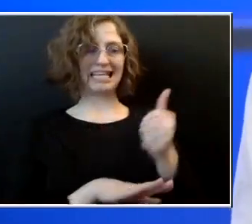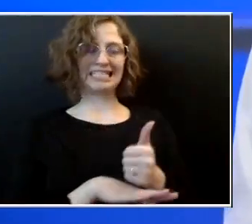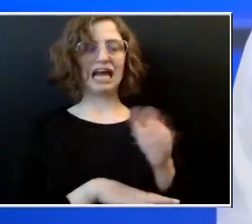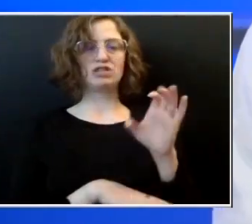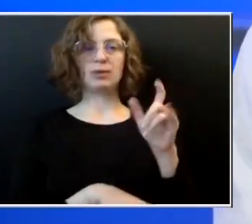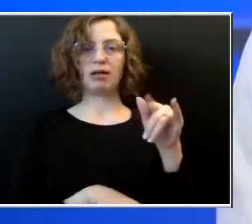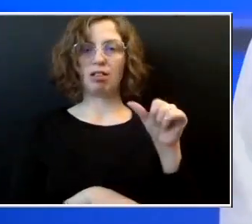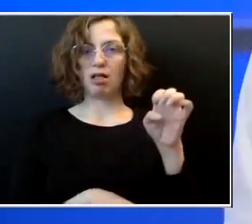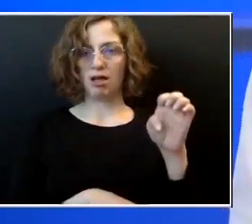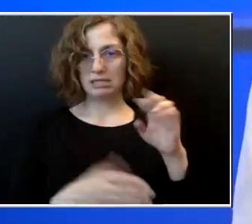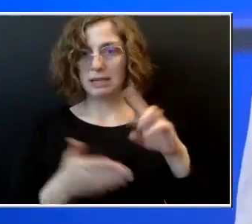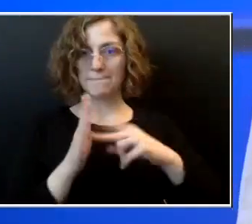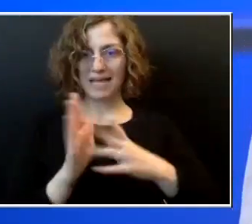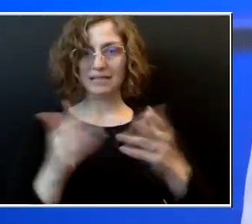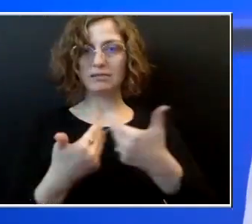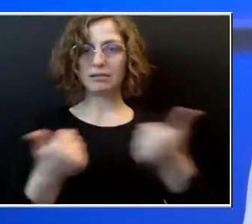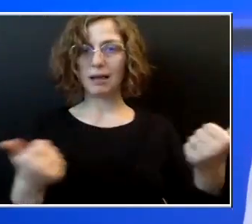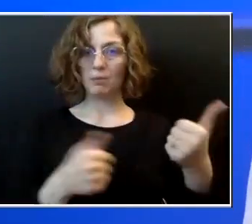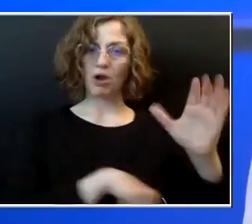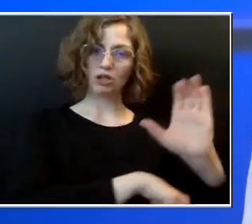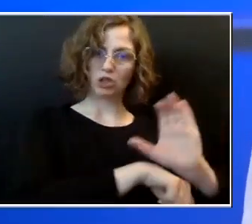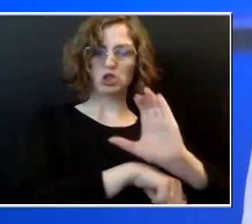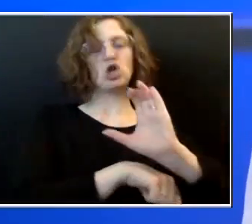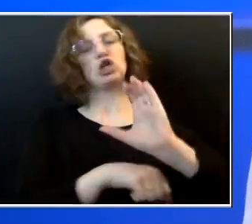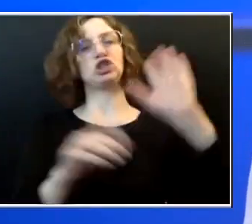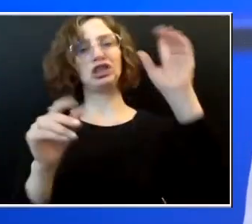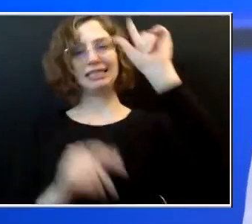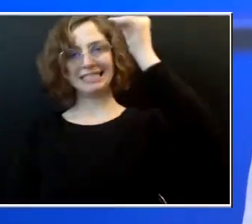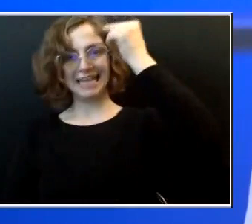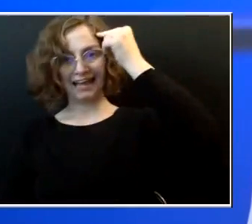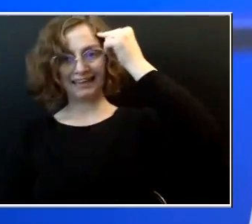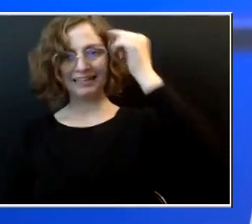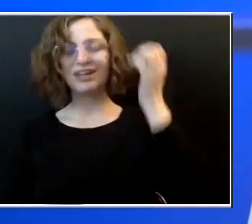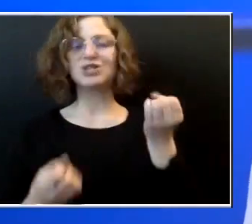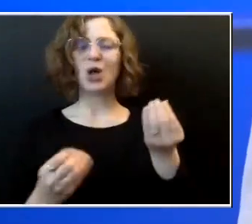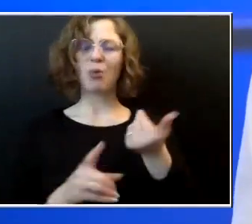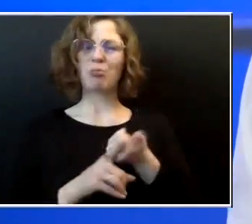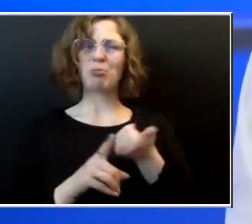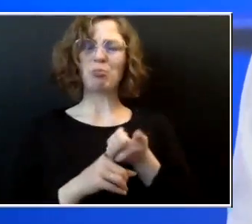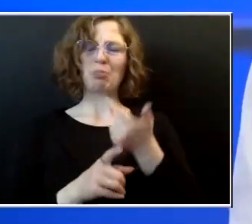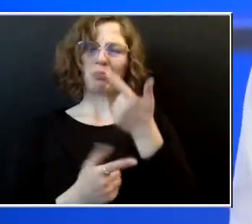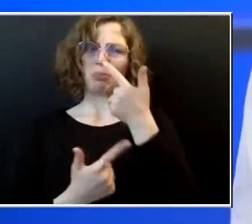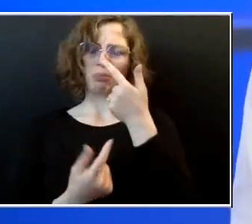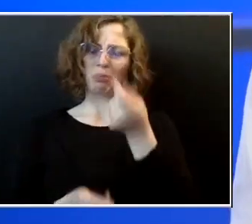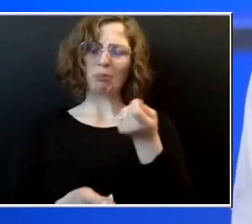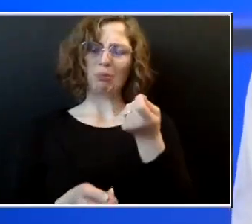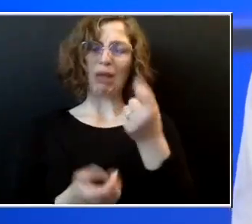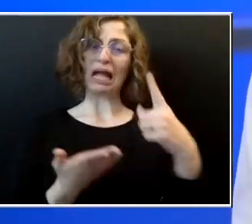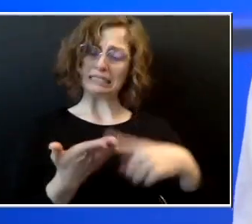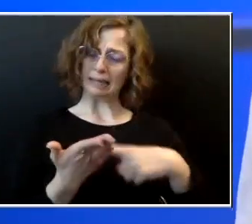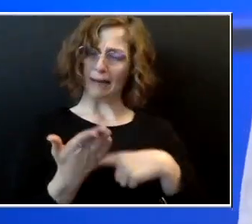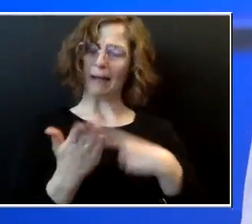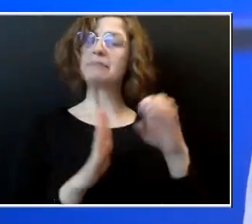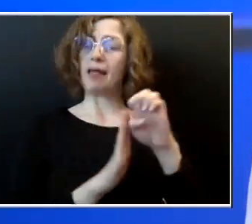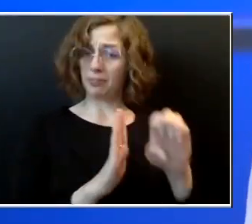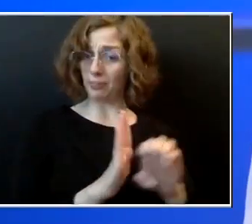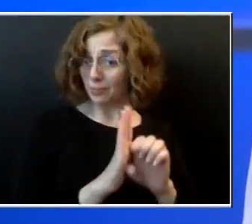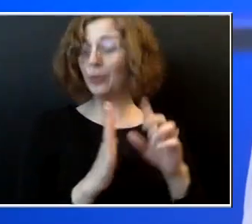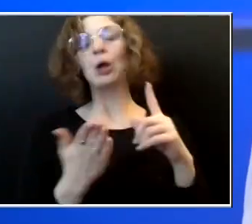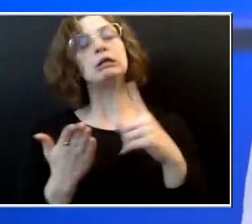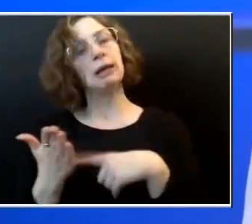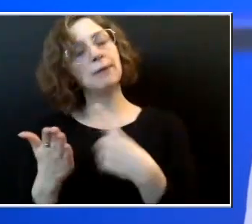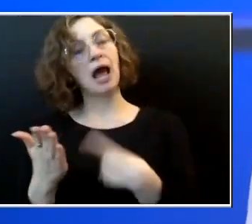he was an unusual character, had some principles, other times seemed to be carried away by, kind